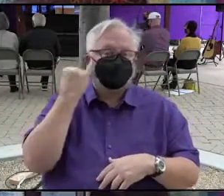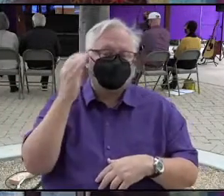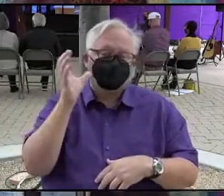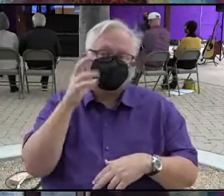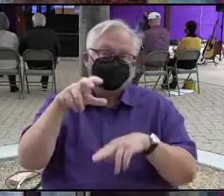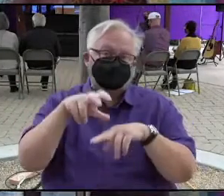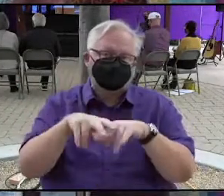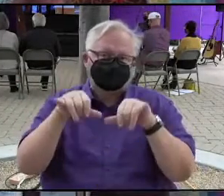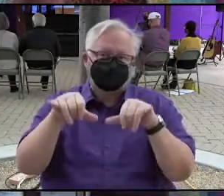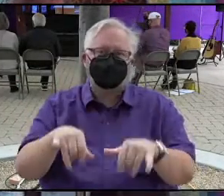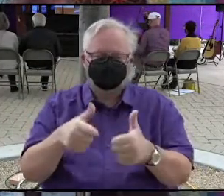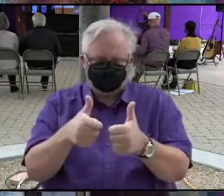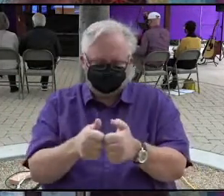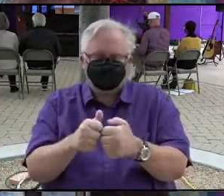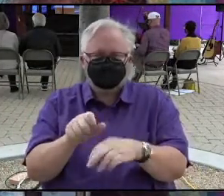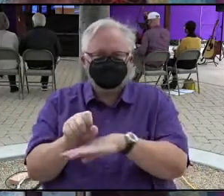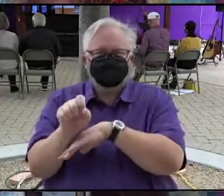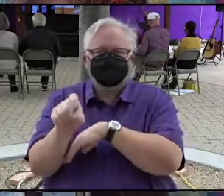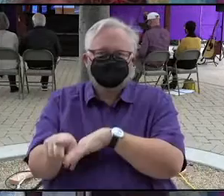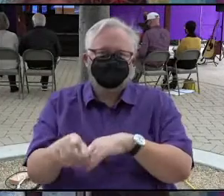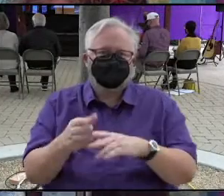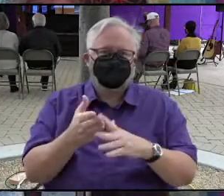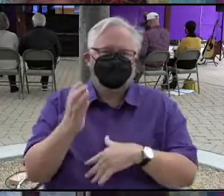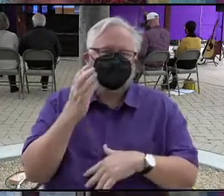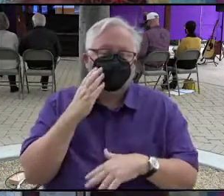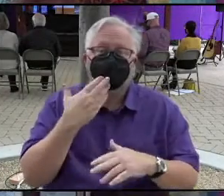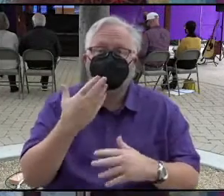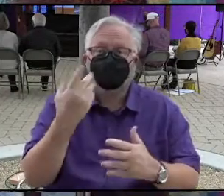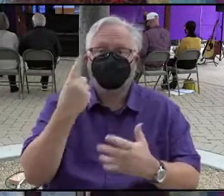stay seated. Thank you for your generosity.